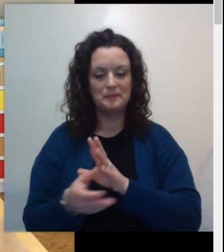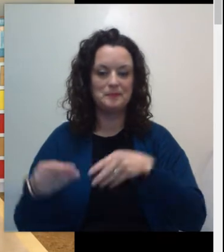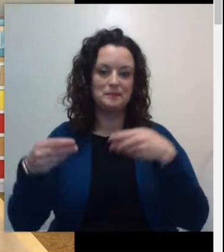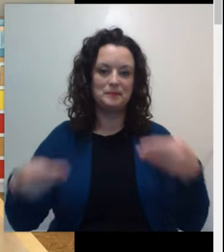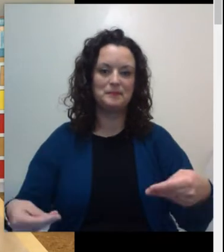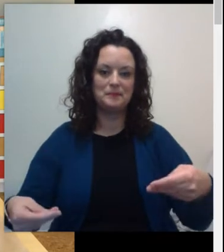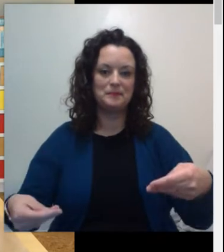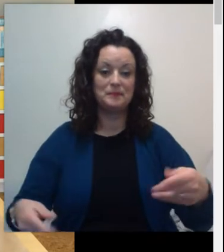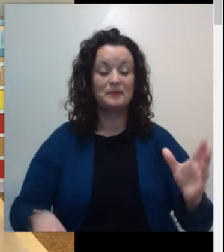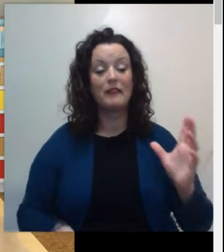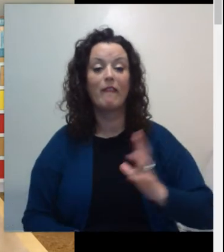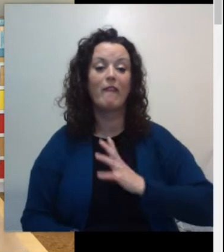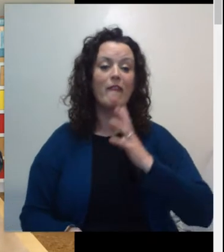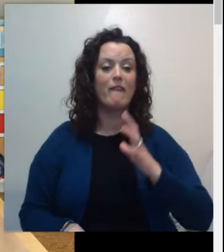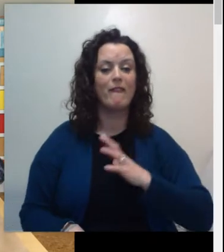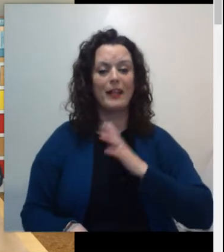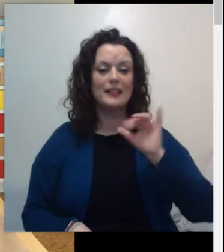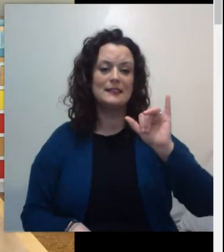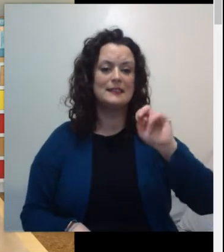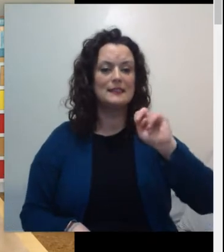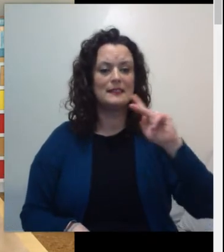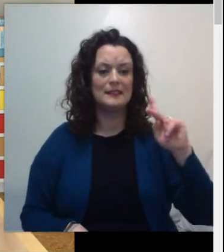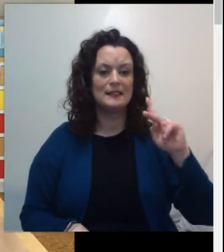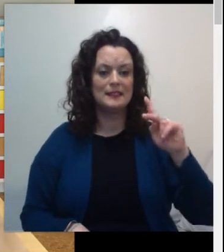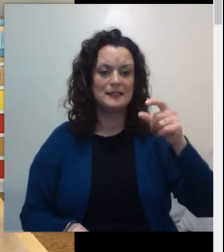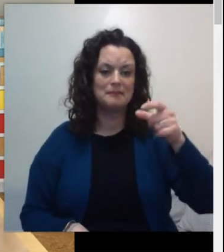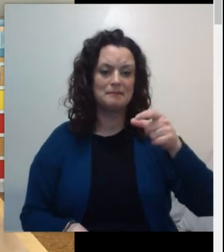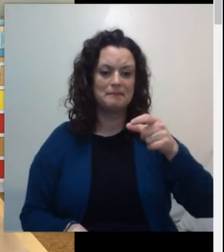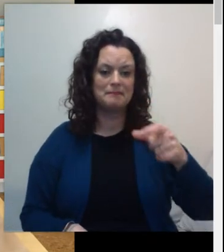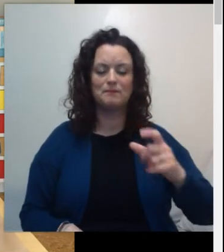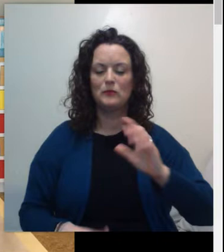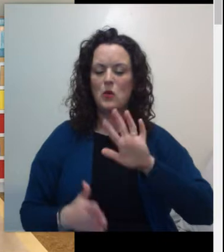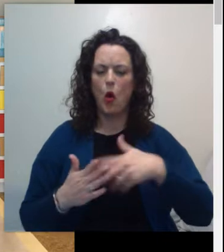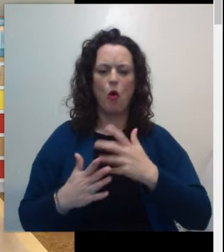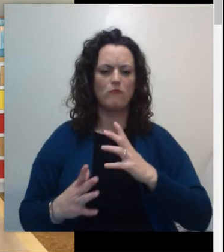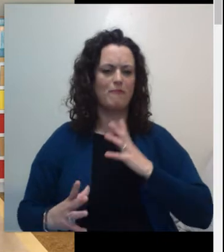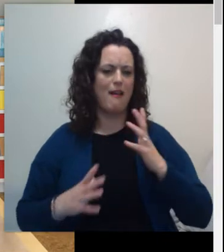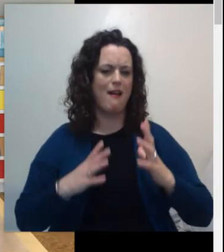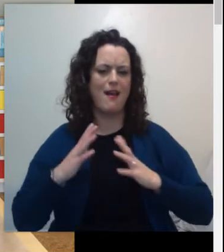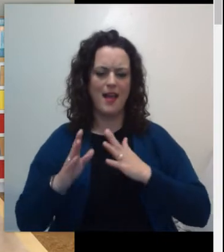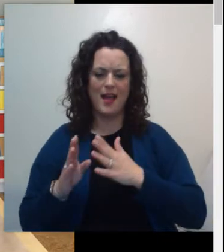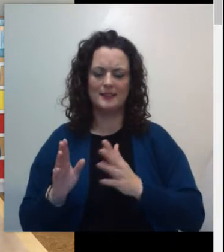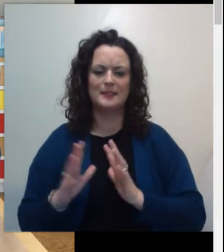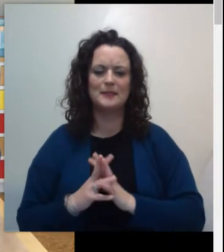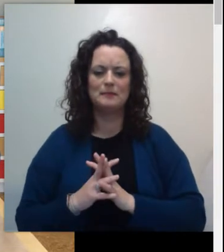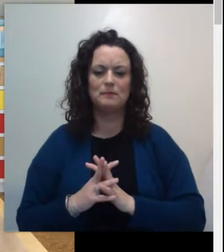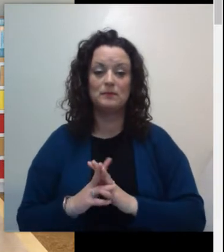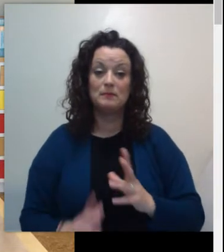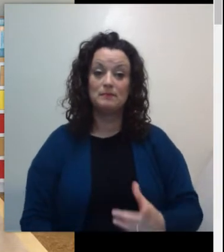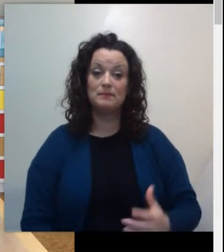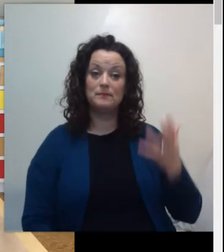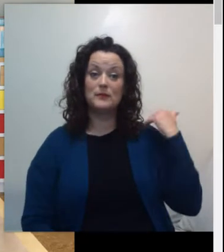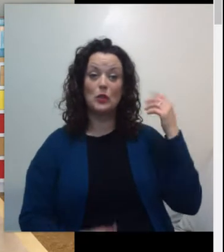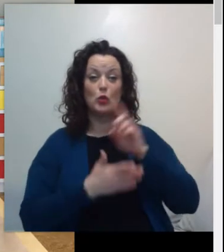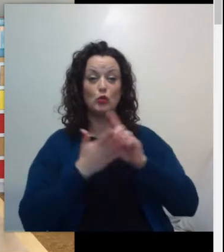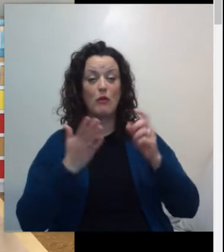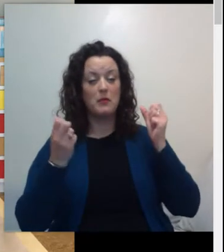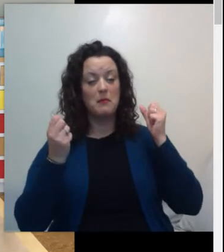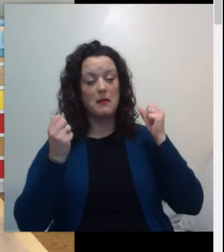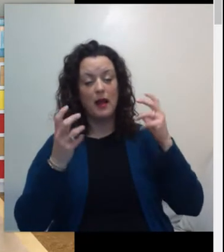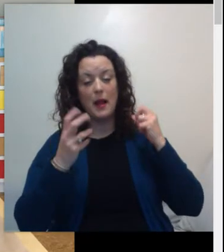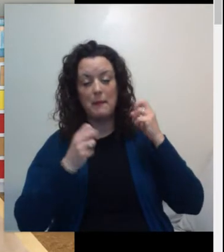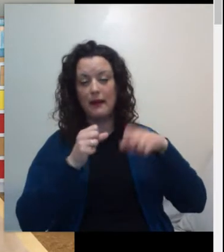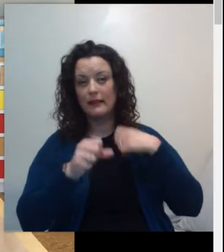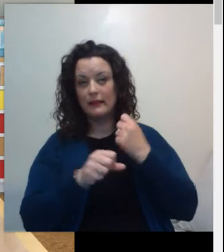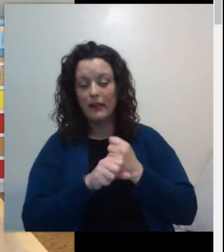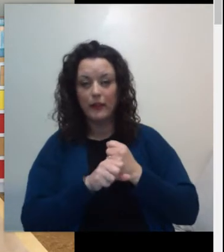and fancy ink. This is all very, very fancy. And this is how I used to draw for years and years and years